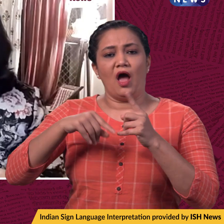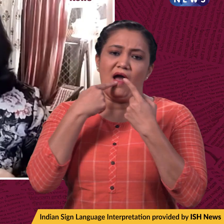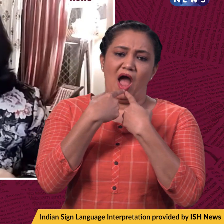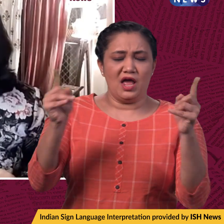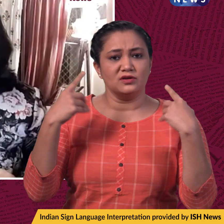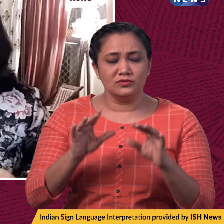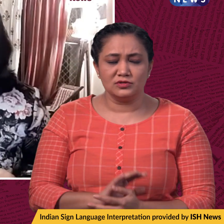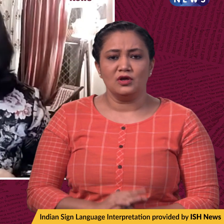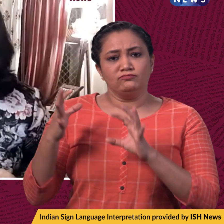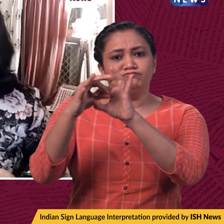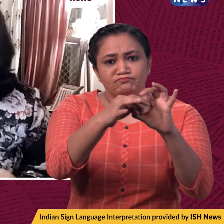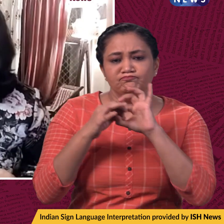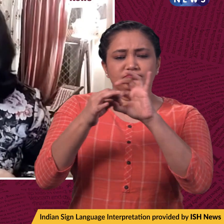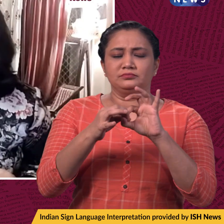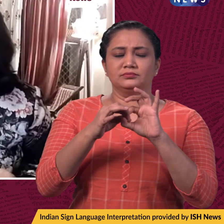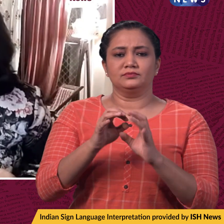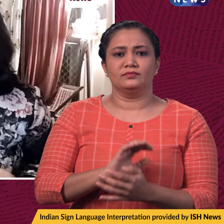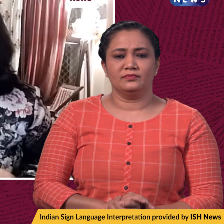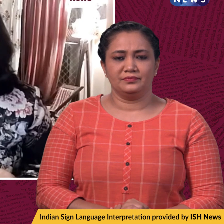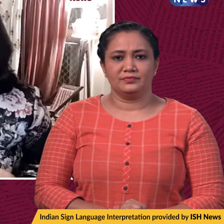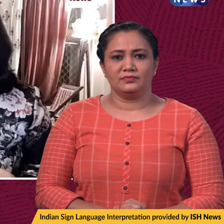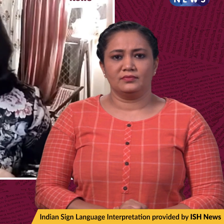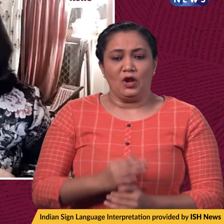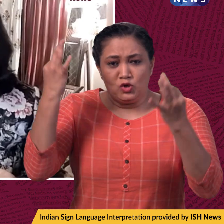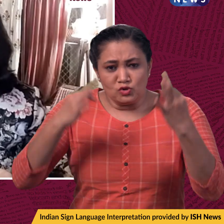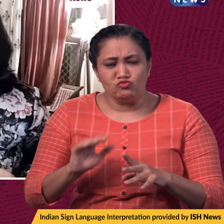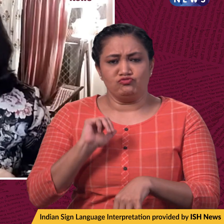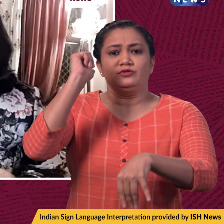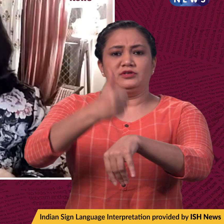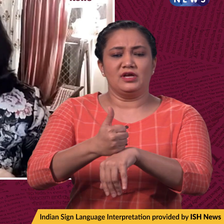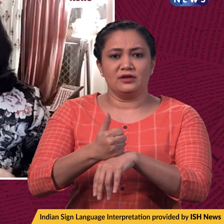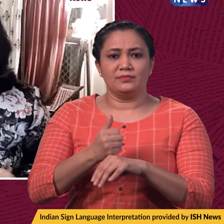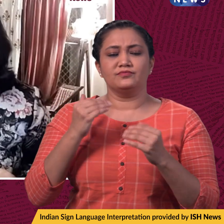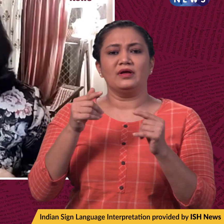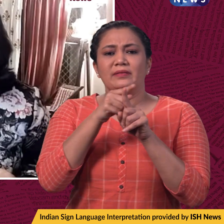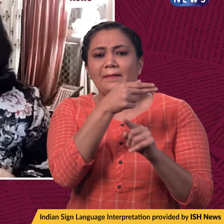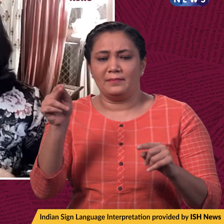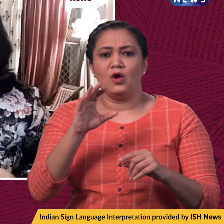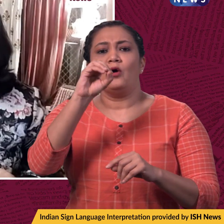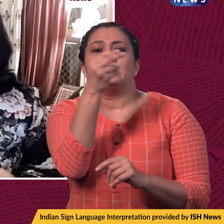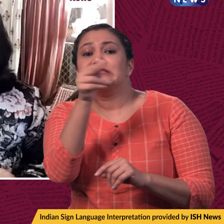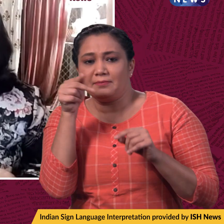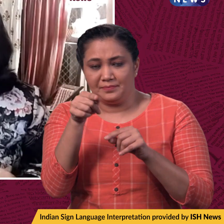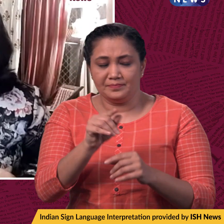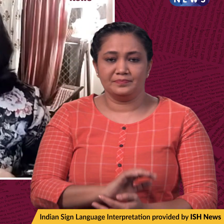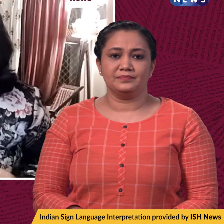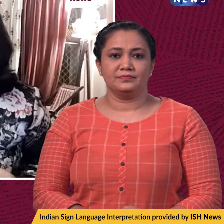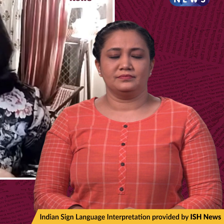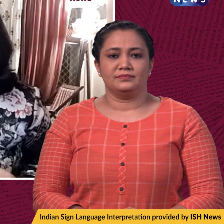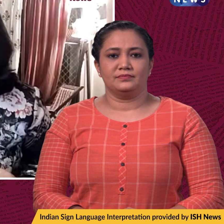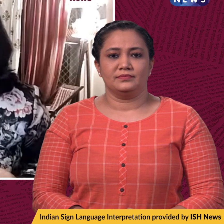have announced that they will work together via the recently created security alliance known as AUKUS